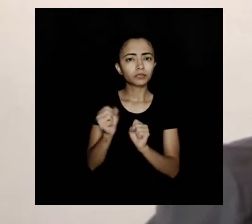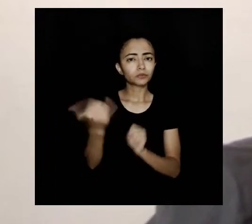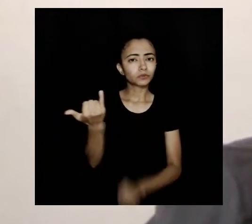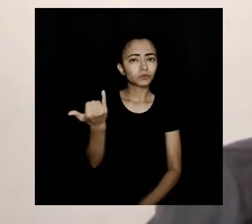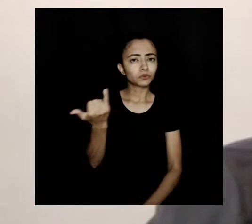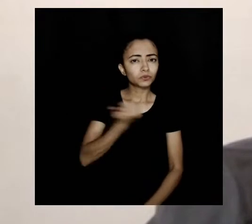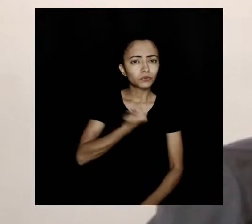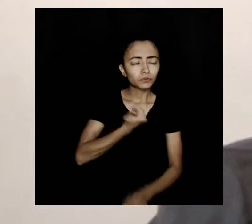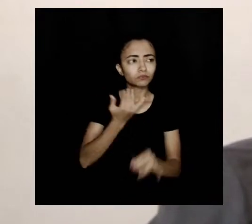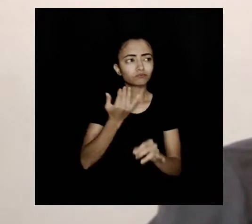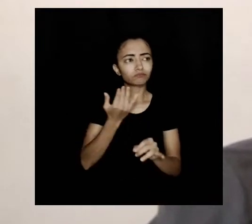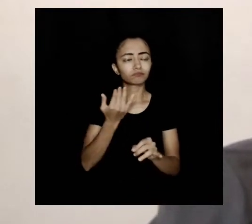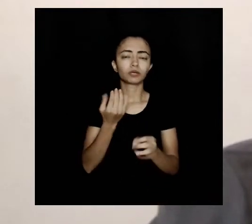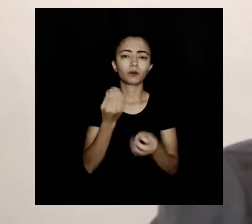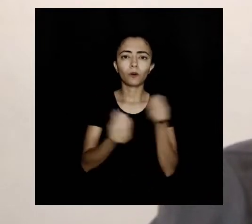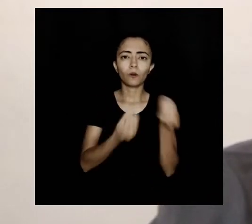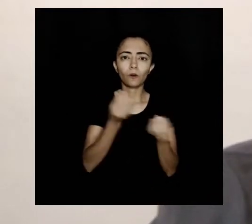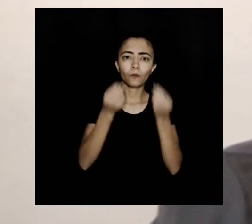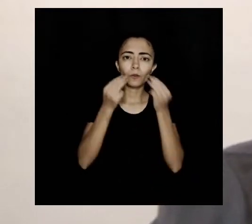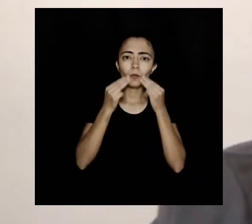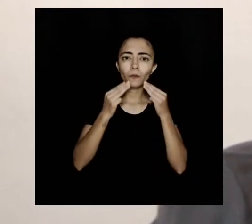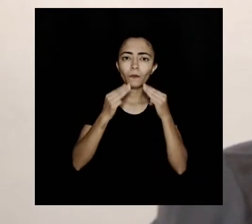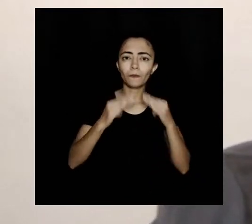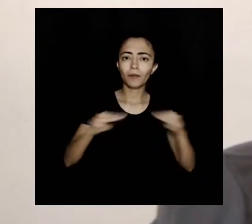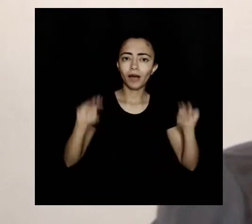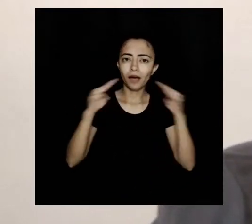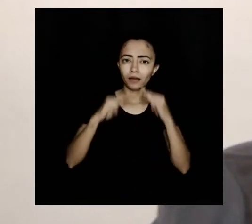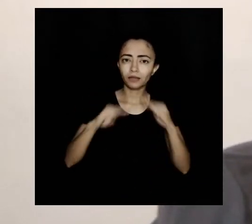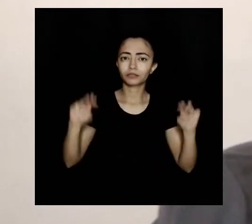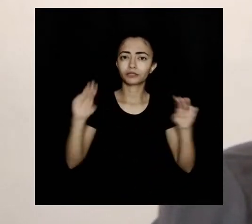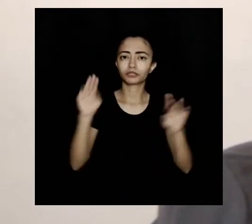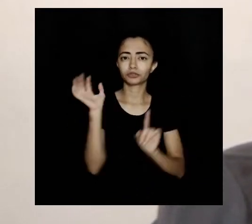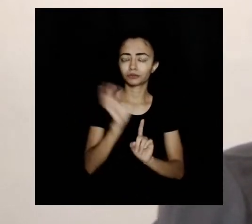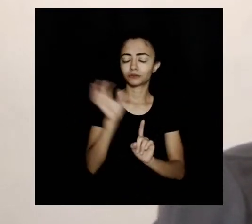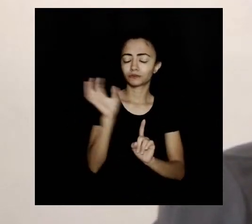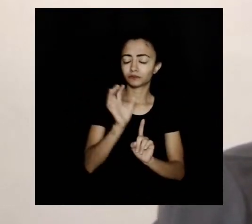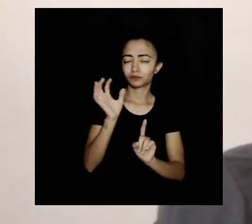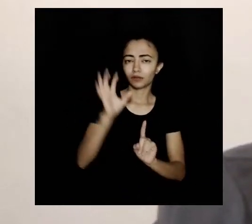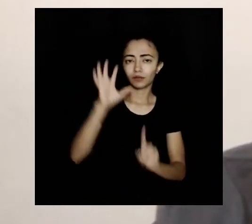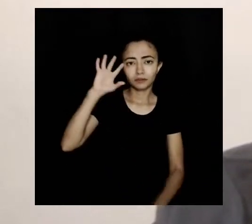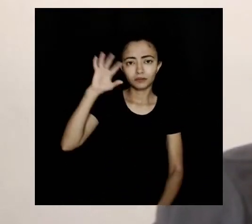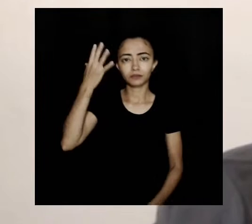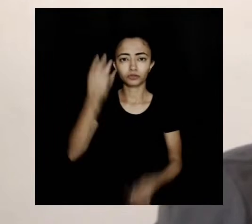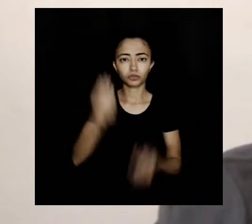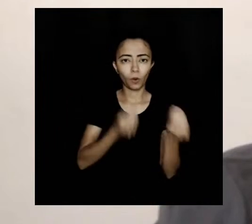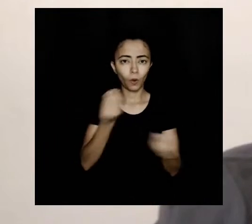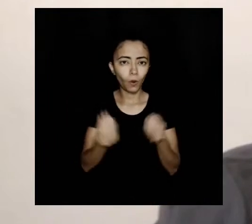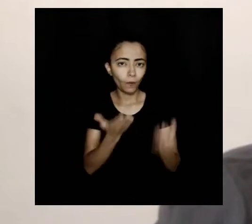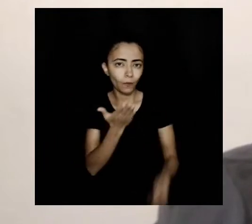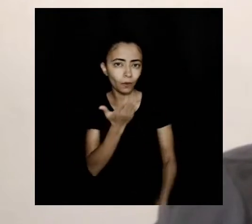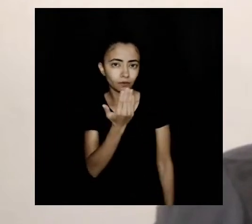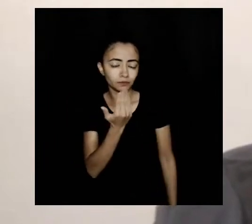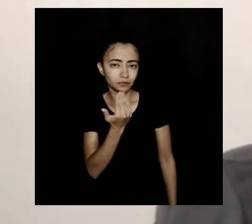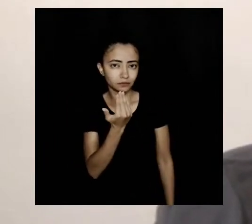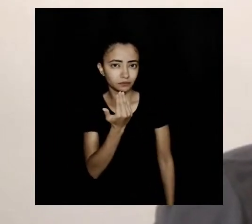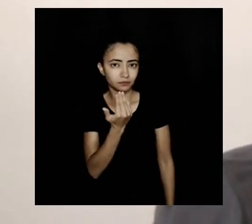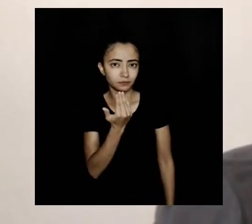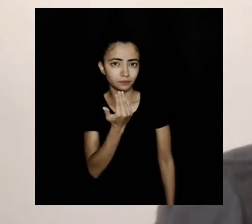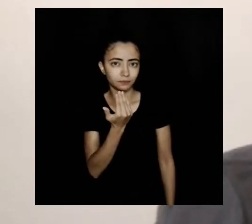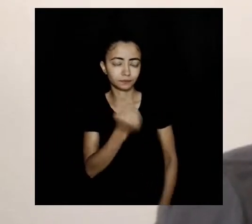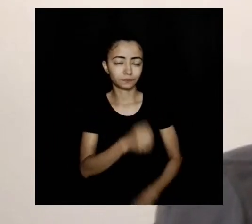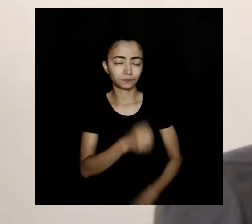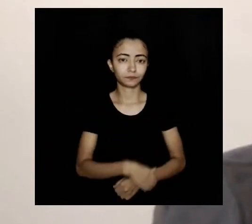Larry Grumerstrom, would you be able to tell us how the marketing for these child formula